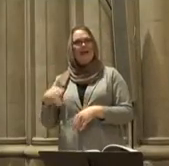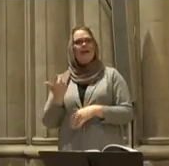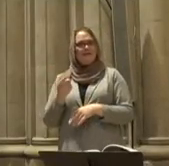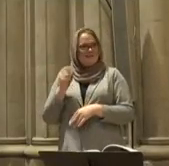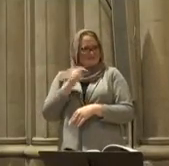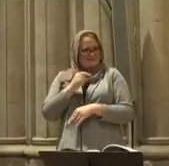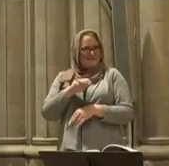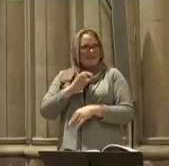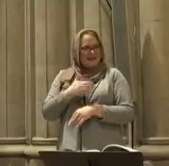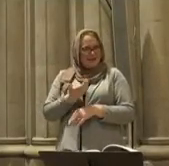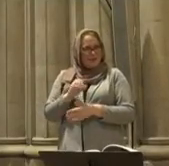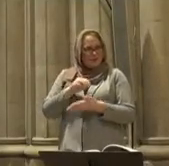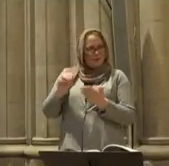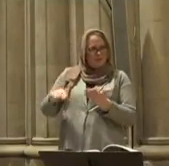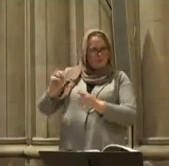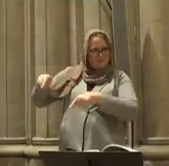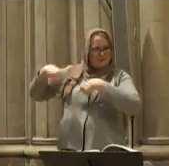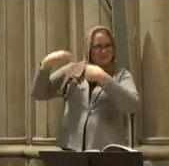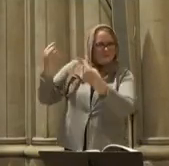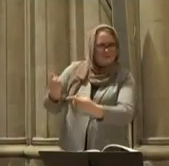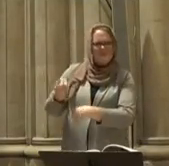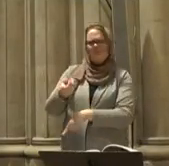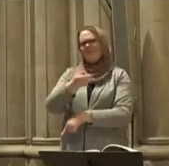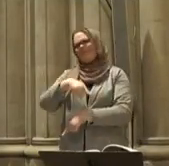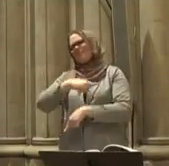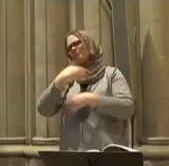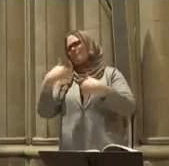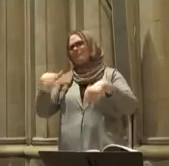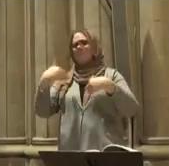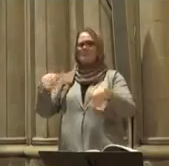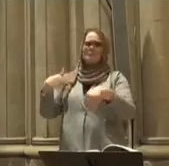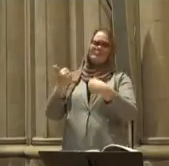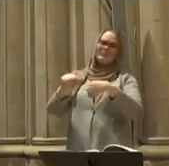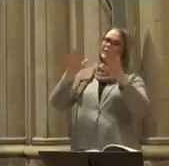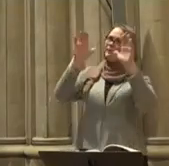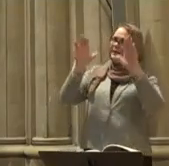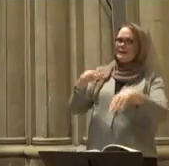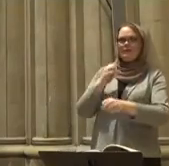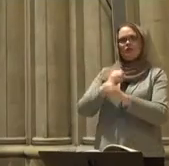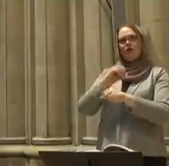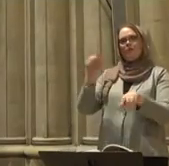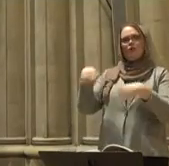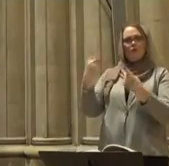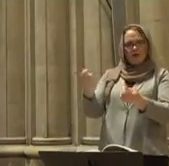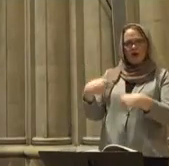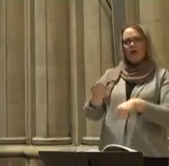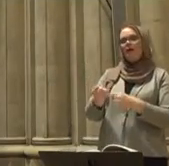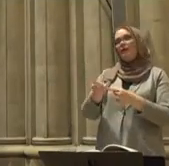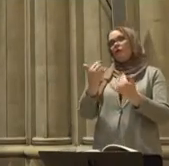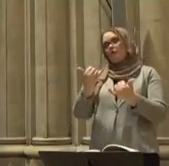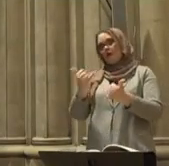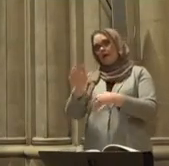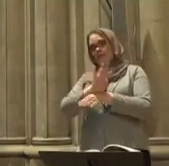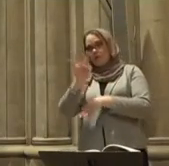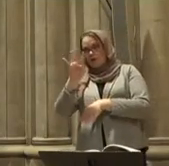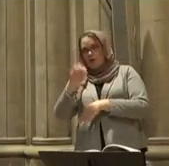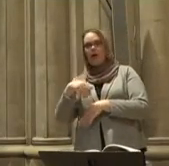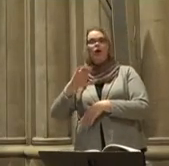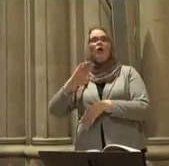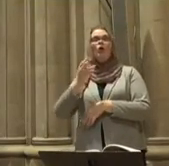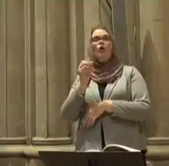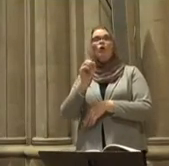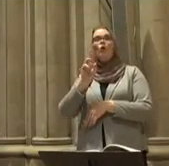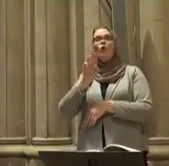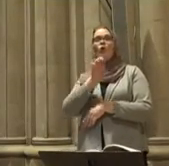long. They have done such an incredible job. This afternoon at 4 o'clock at Choral Evensong, we